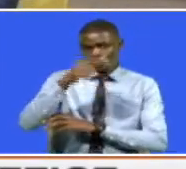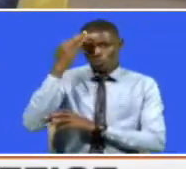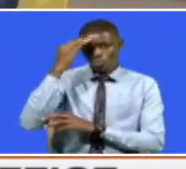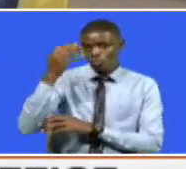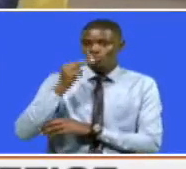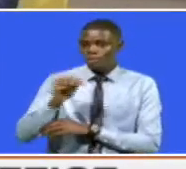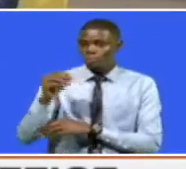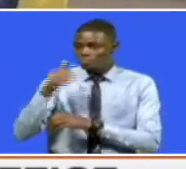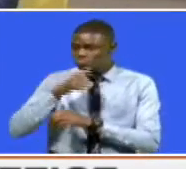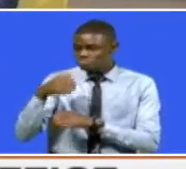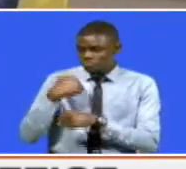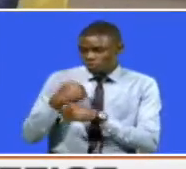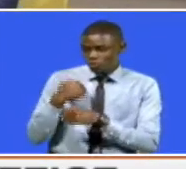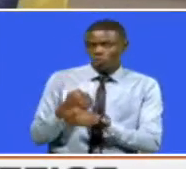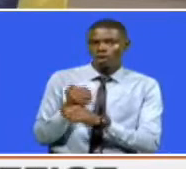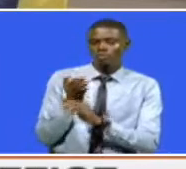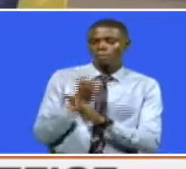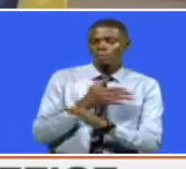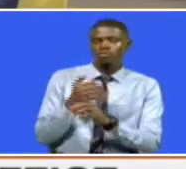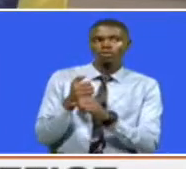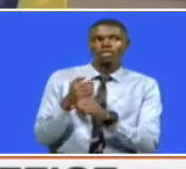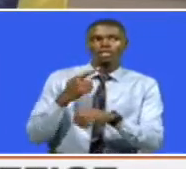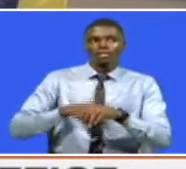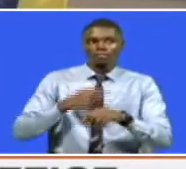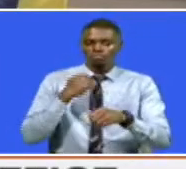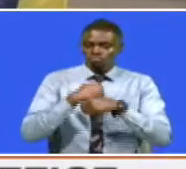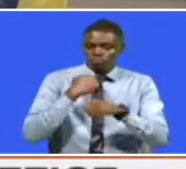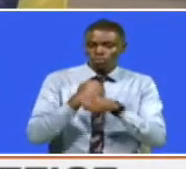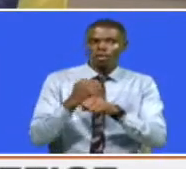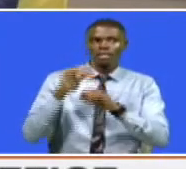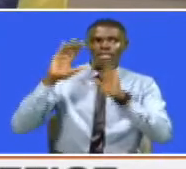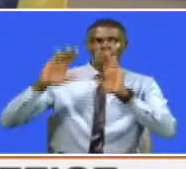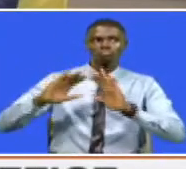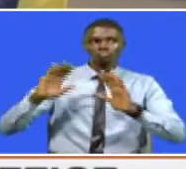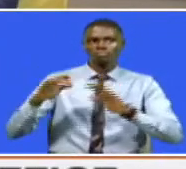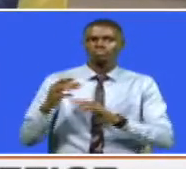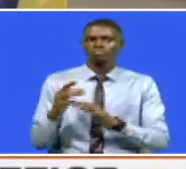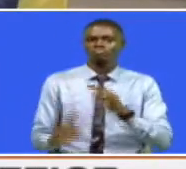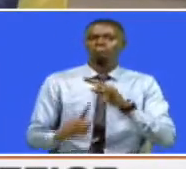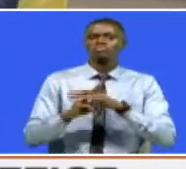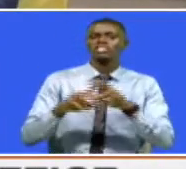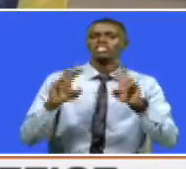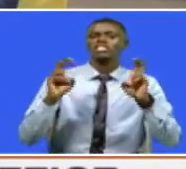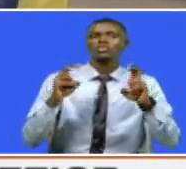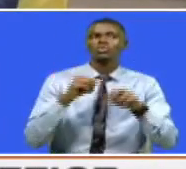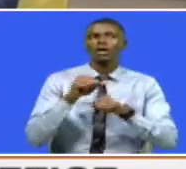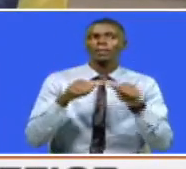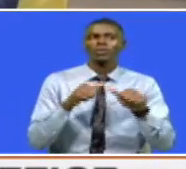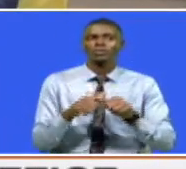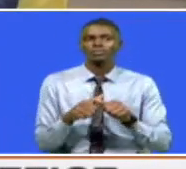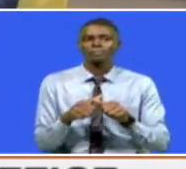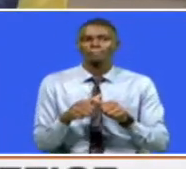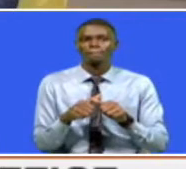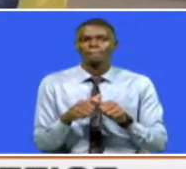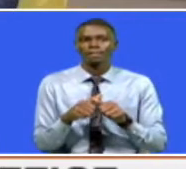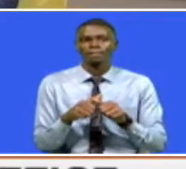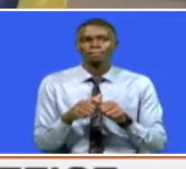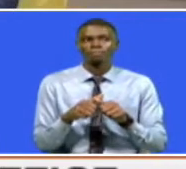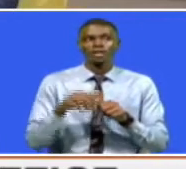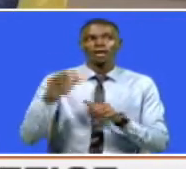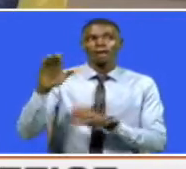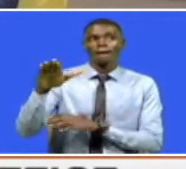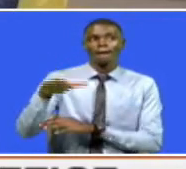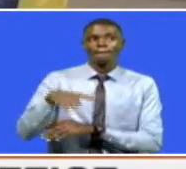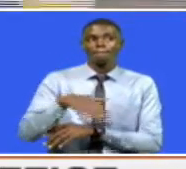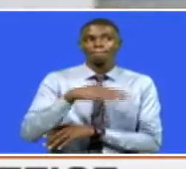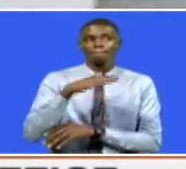privately, you worked for him as you were working for the campaign, do you raise the issues about, you're talking about parliament